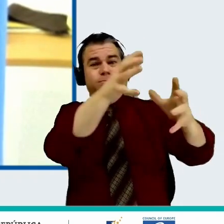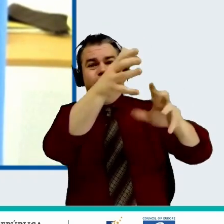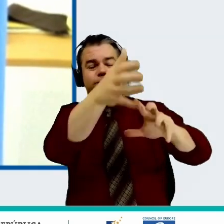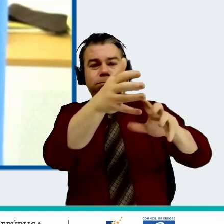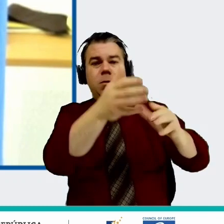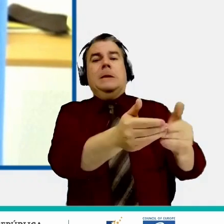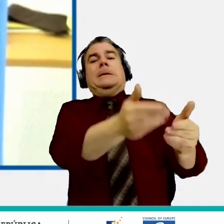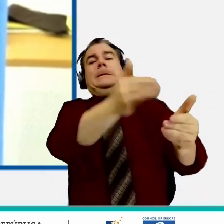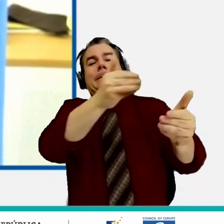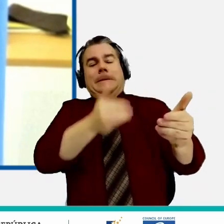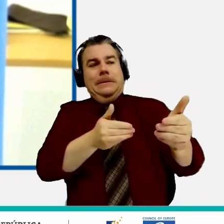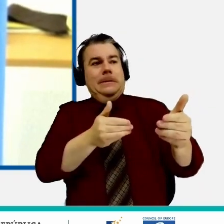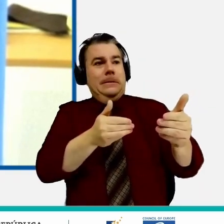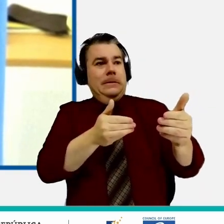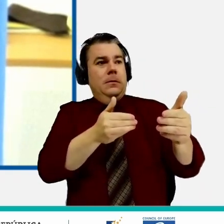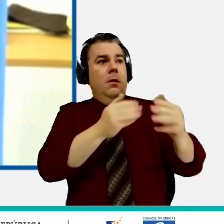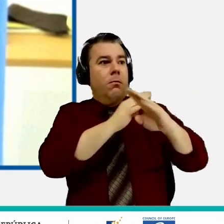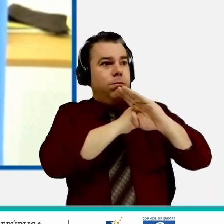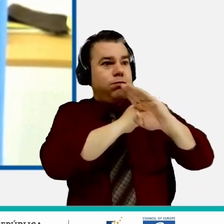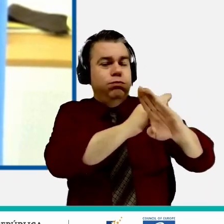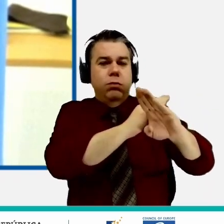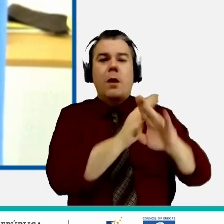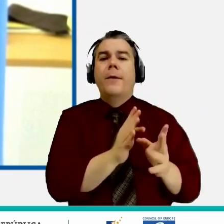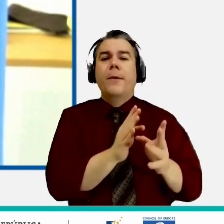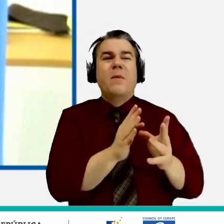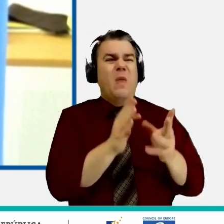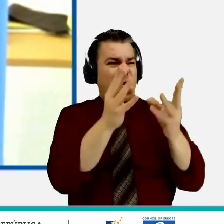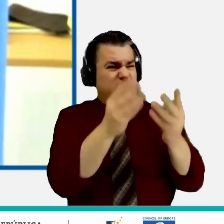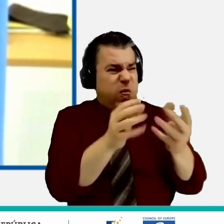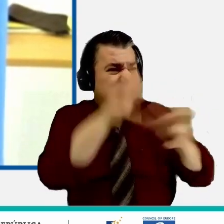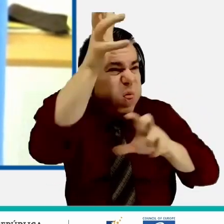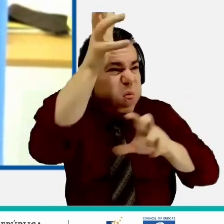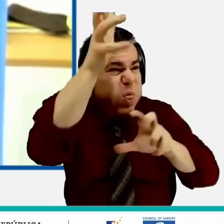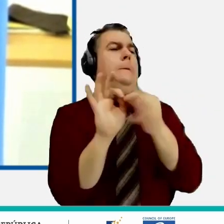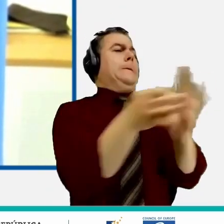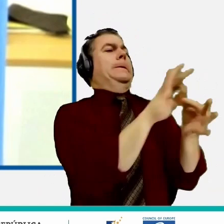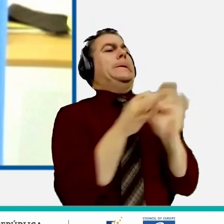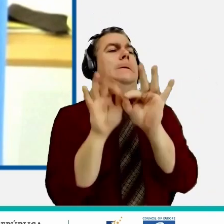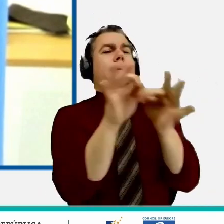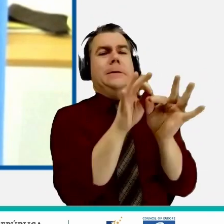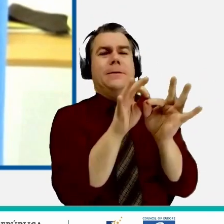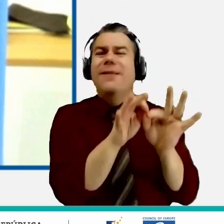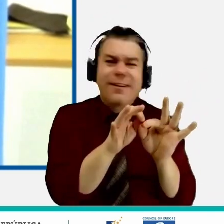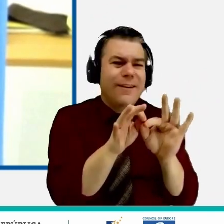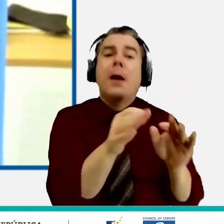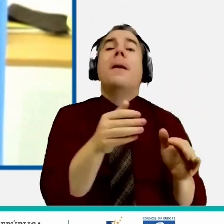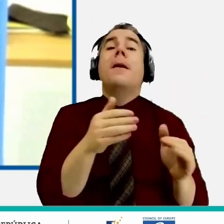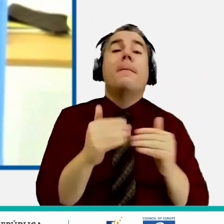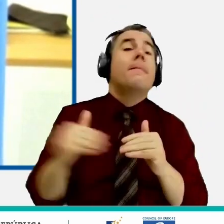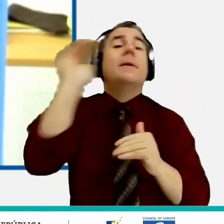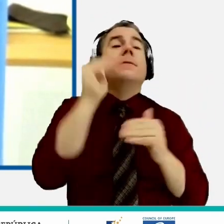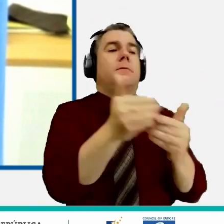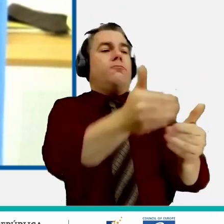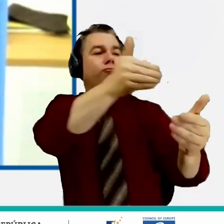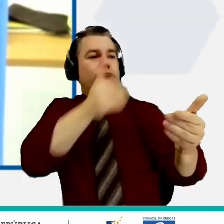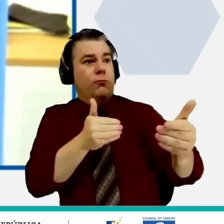is better than cure. This old wisdom holds for technological accidents and for any other preventable types of disasters. Prevention is less costly than